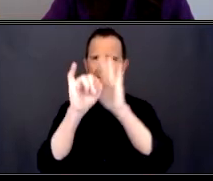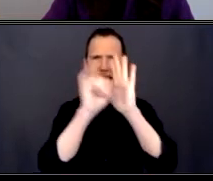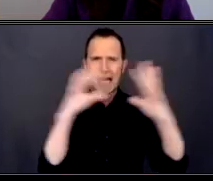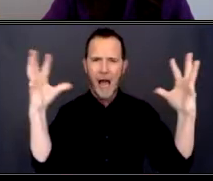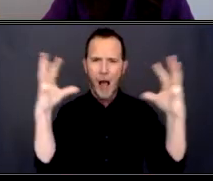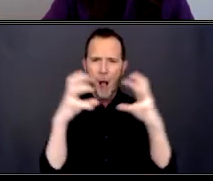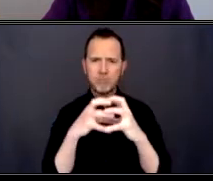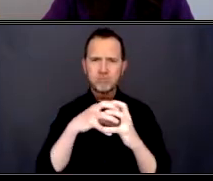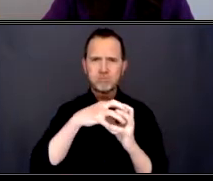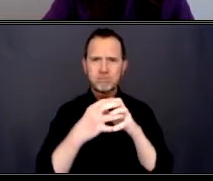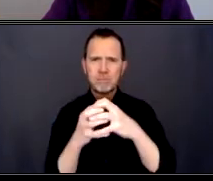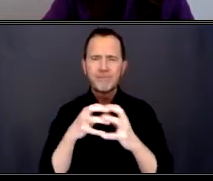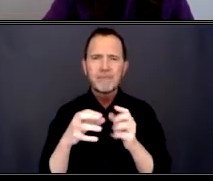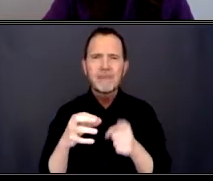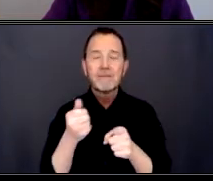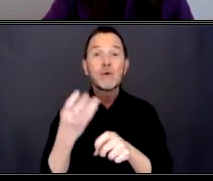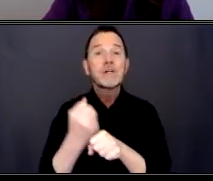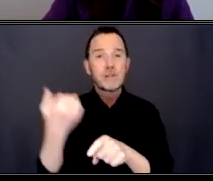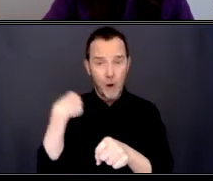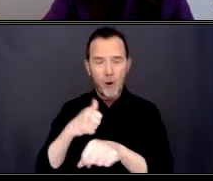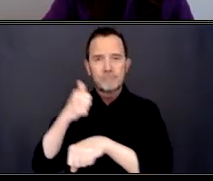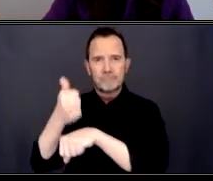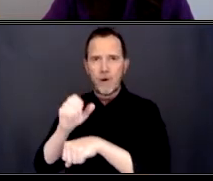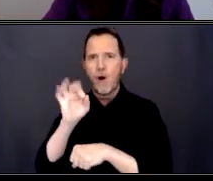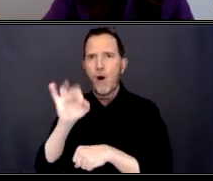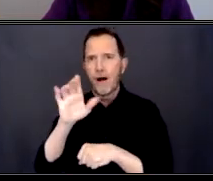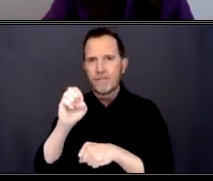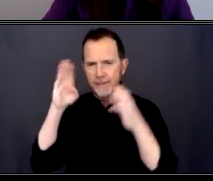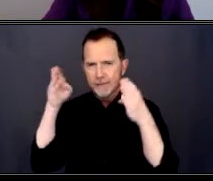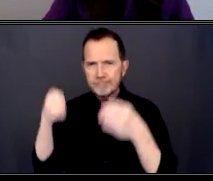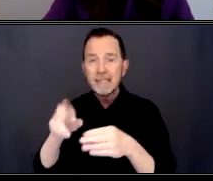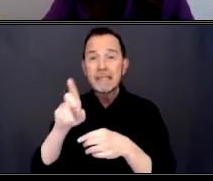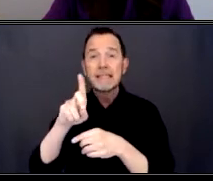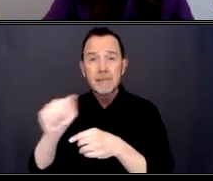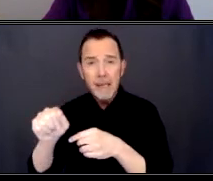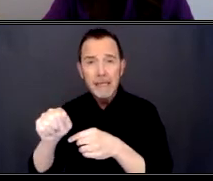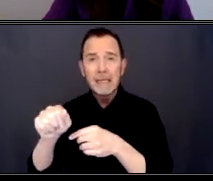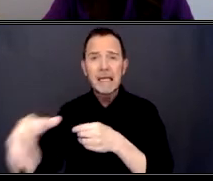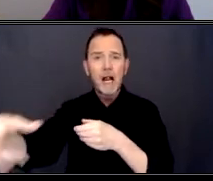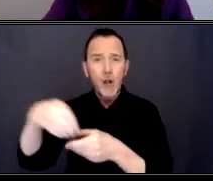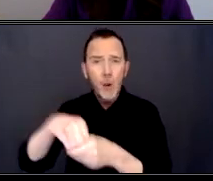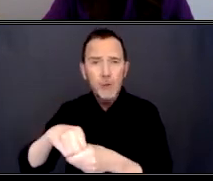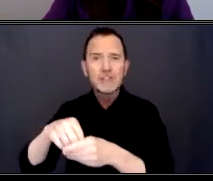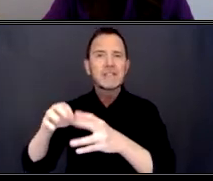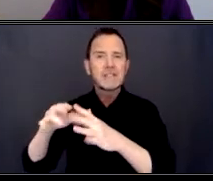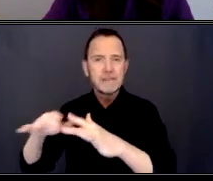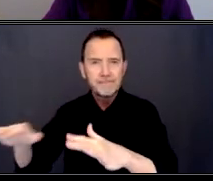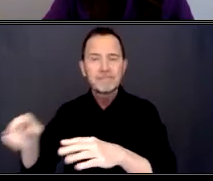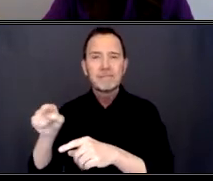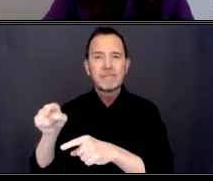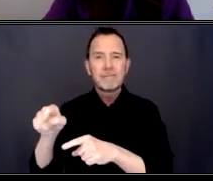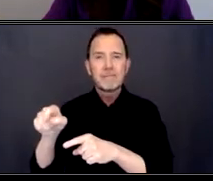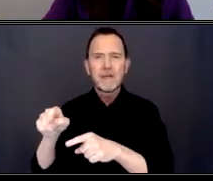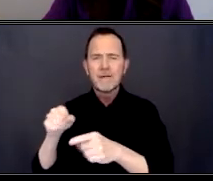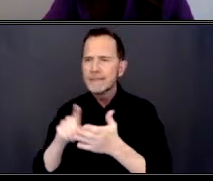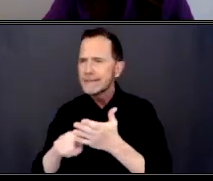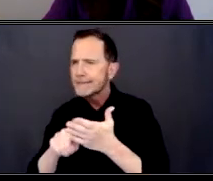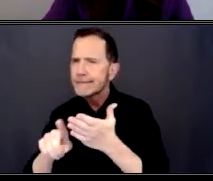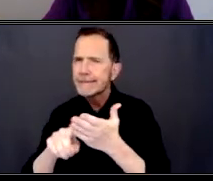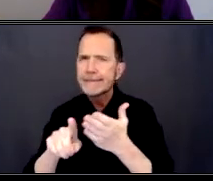on disability inclusion and accessibility and found that it's hugely important to